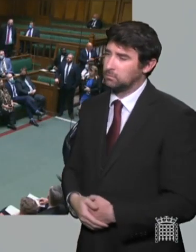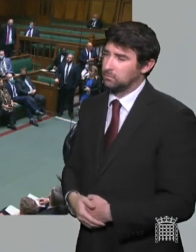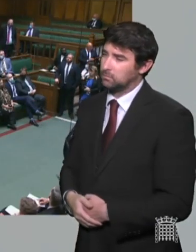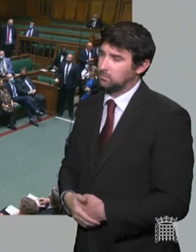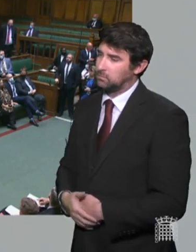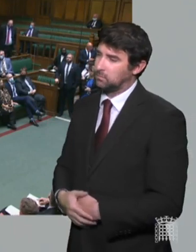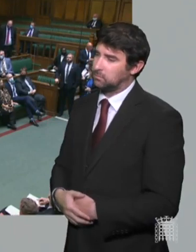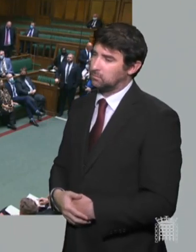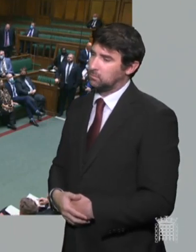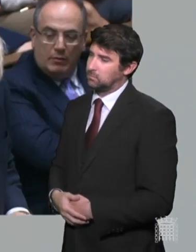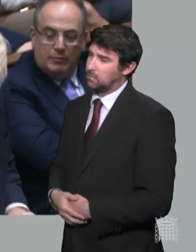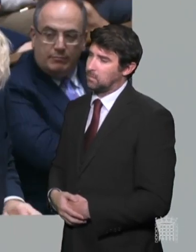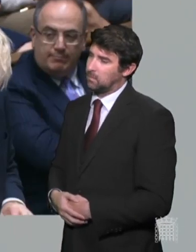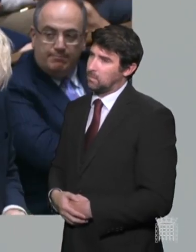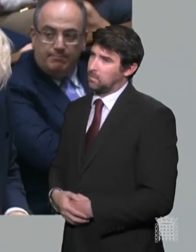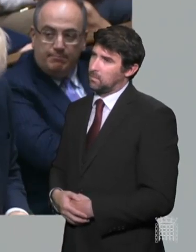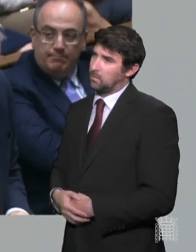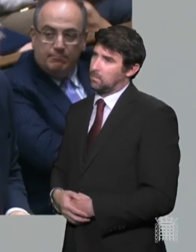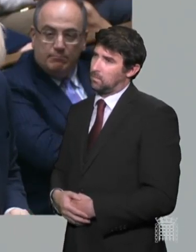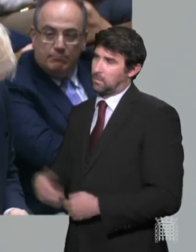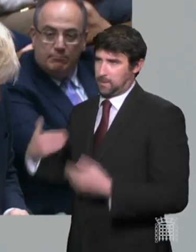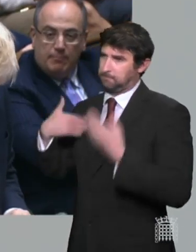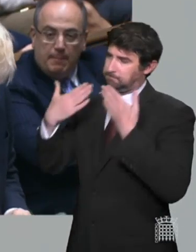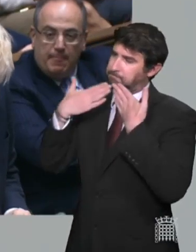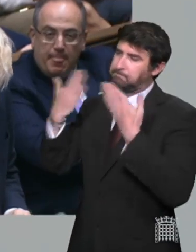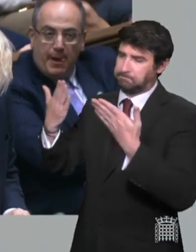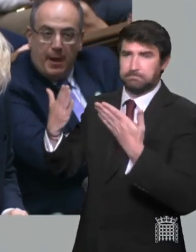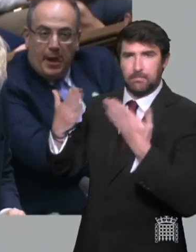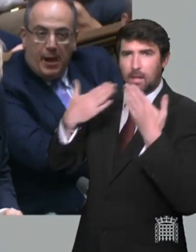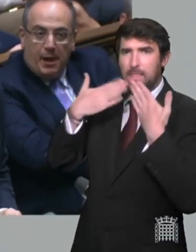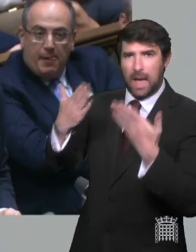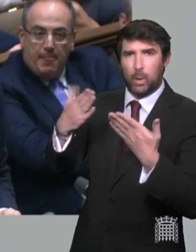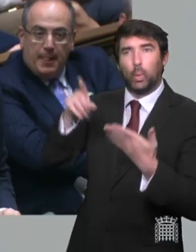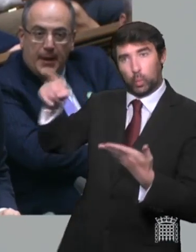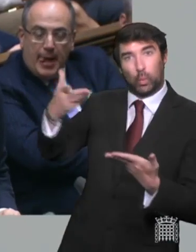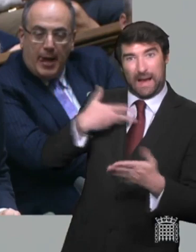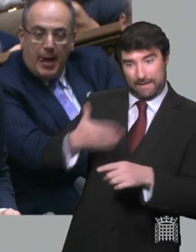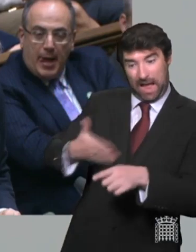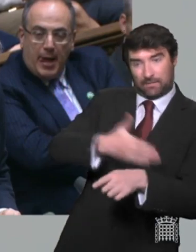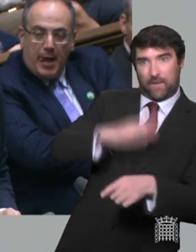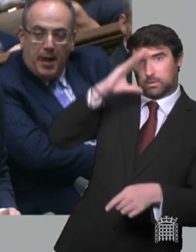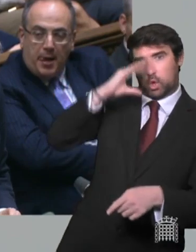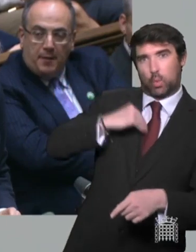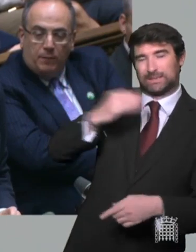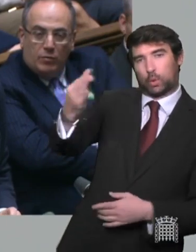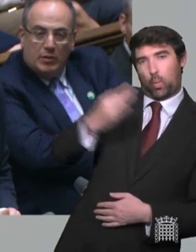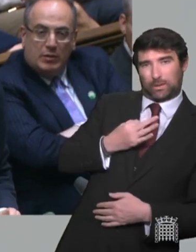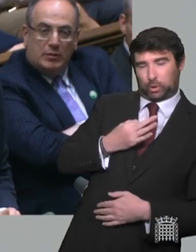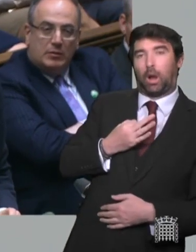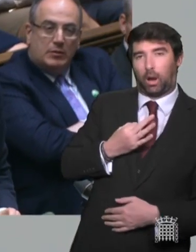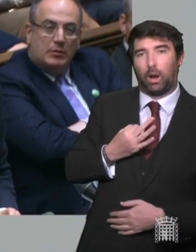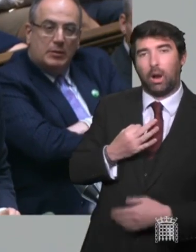I thank the honourable gentleman. I also thank him for notice of his question. We're working with industry to get more people